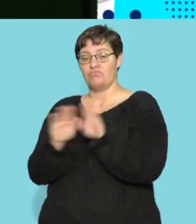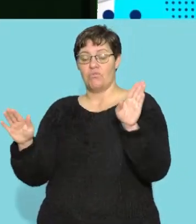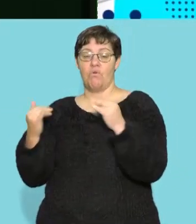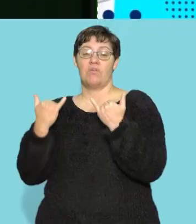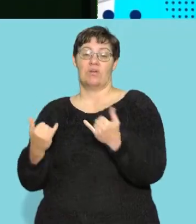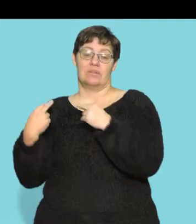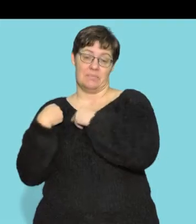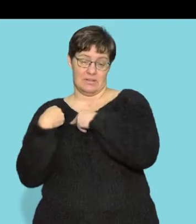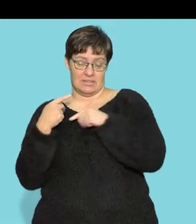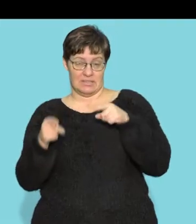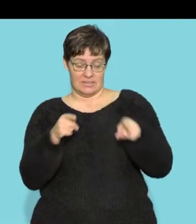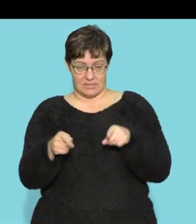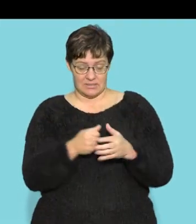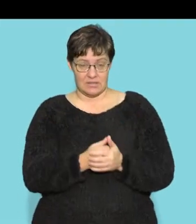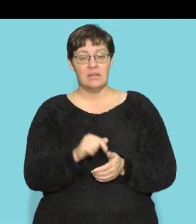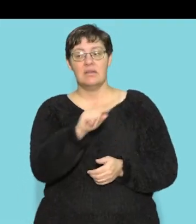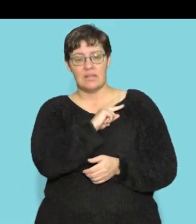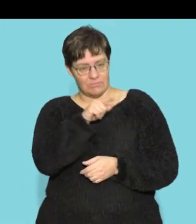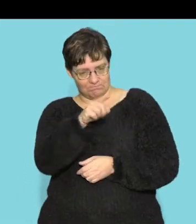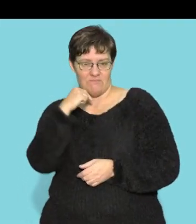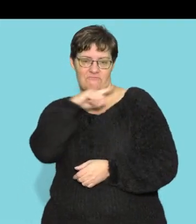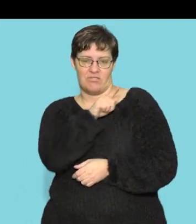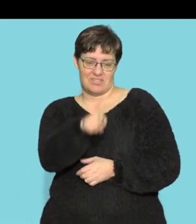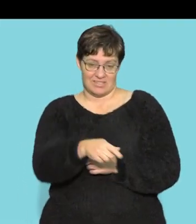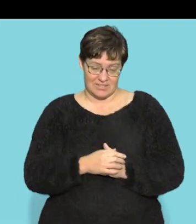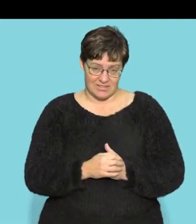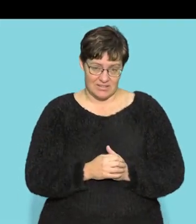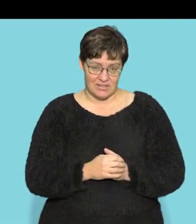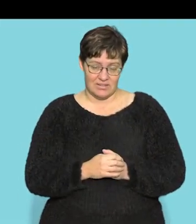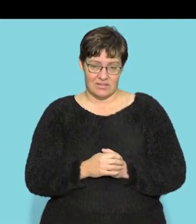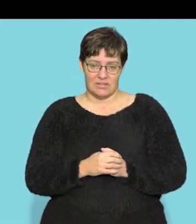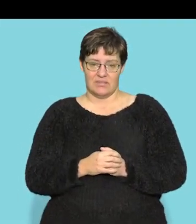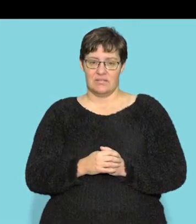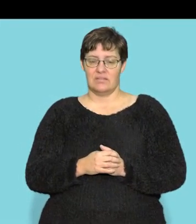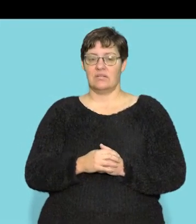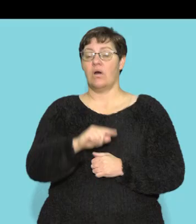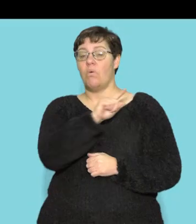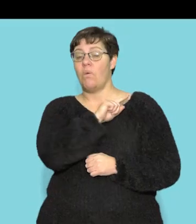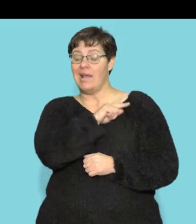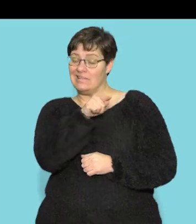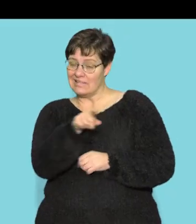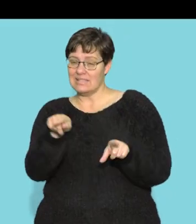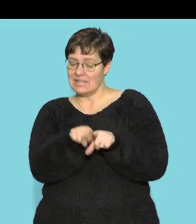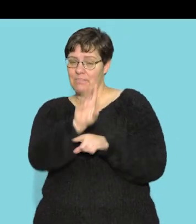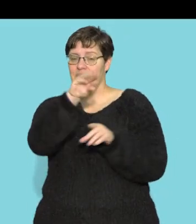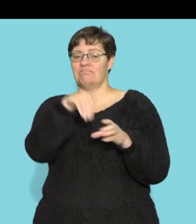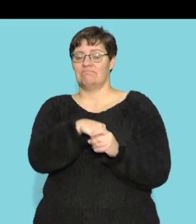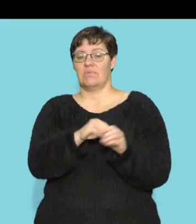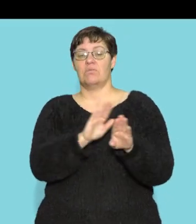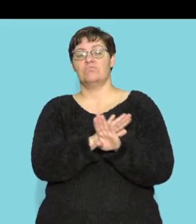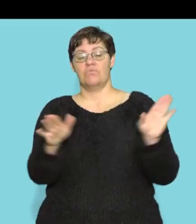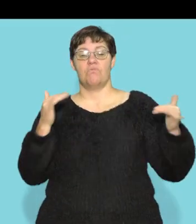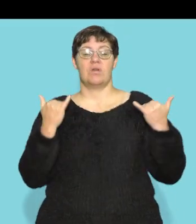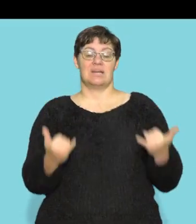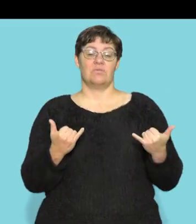liabilities. Therefore, this statement would be false because we know it also includes the